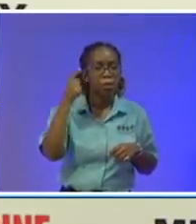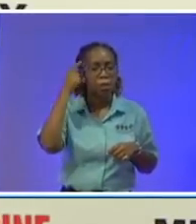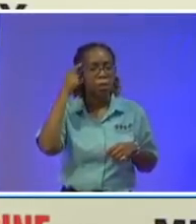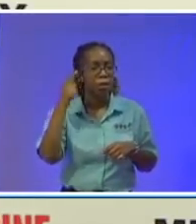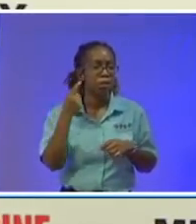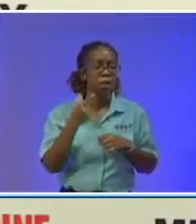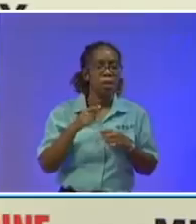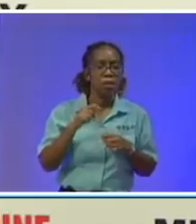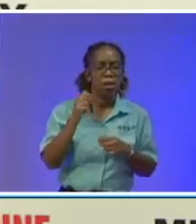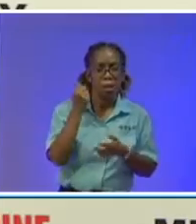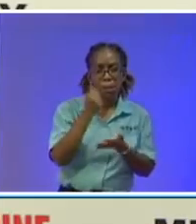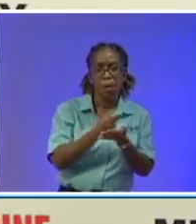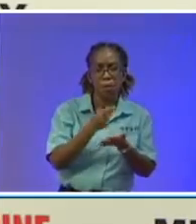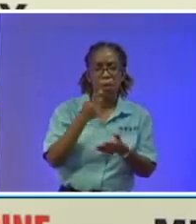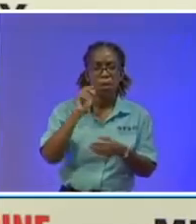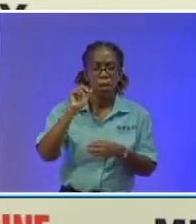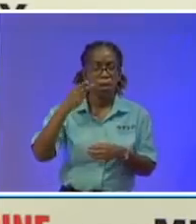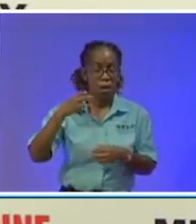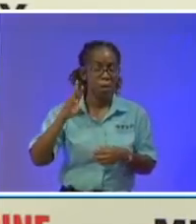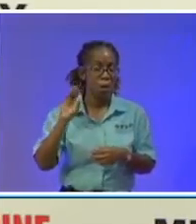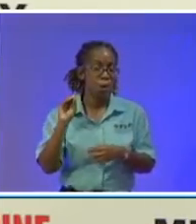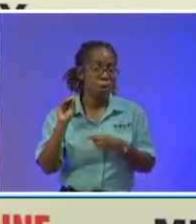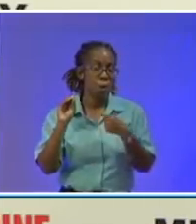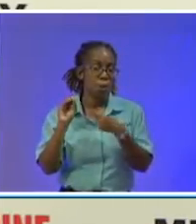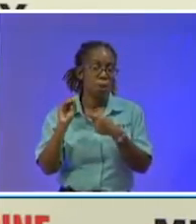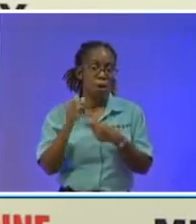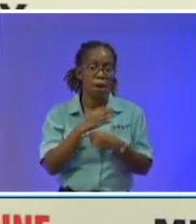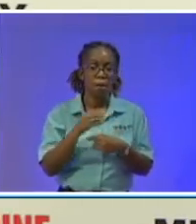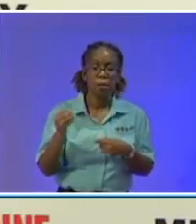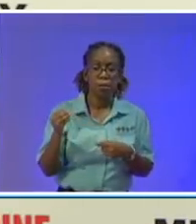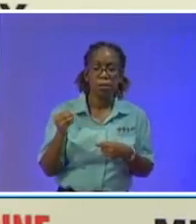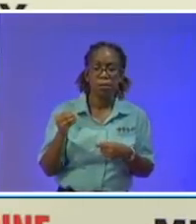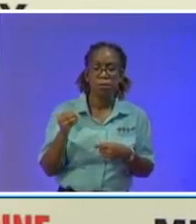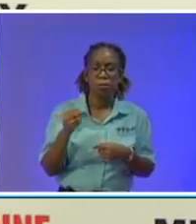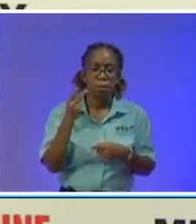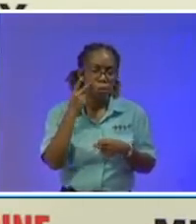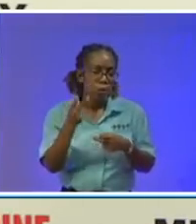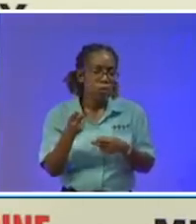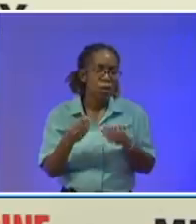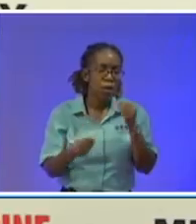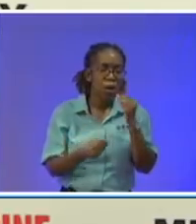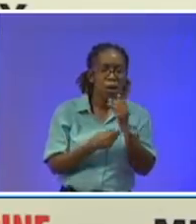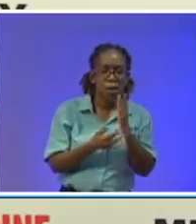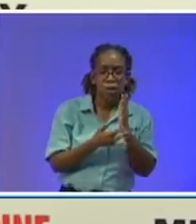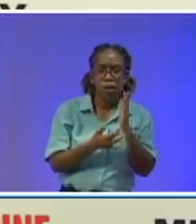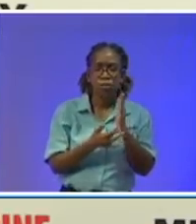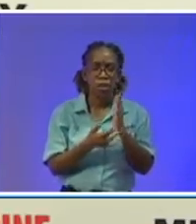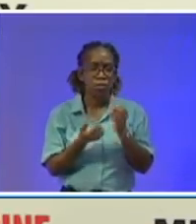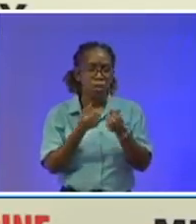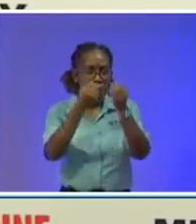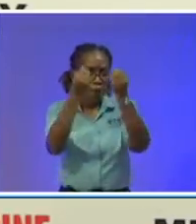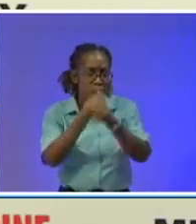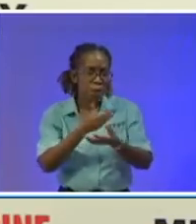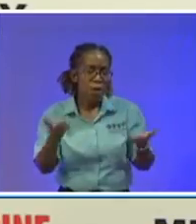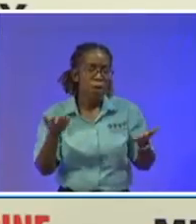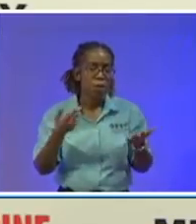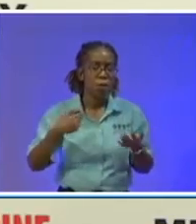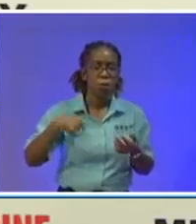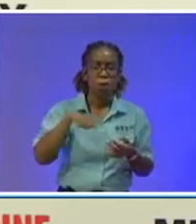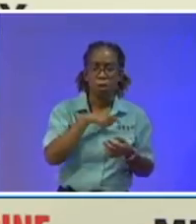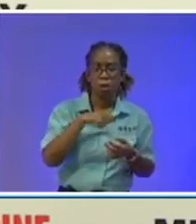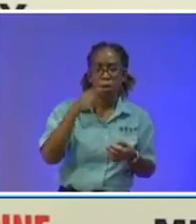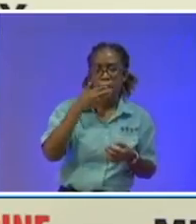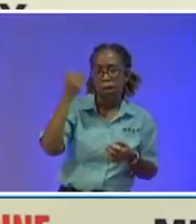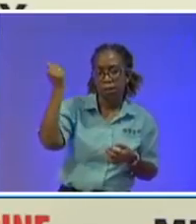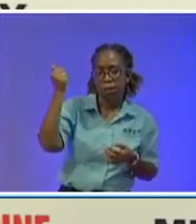can, looking at technical data that they got, that we thought it wise to use the Pfizer for that particular group, and we